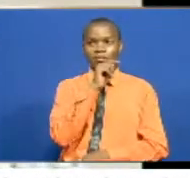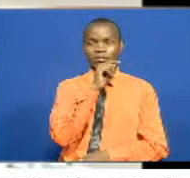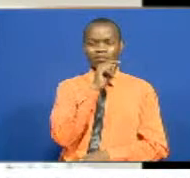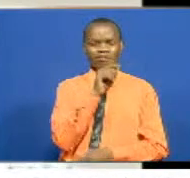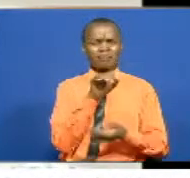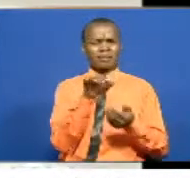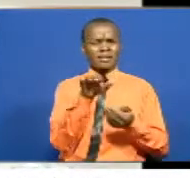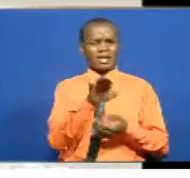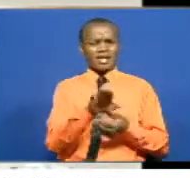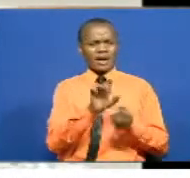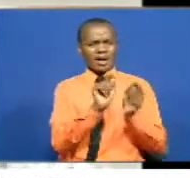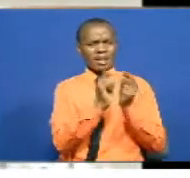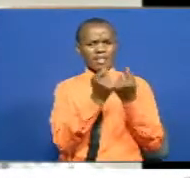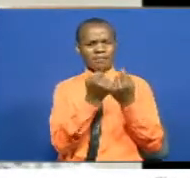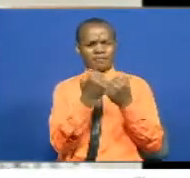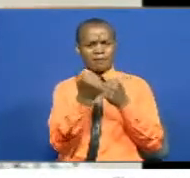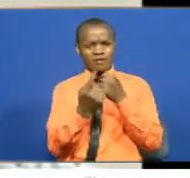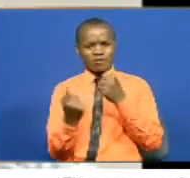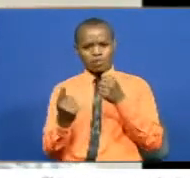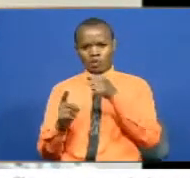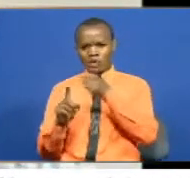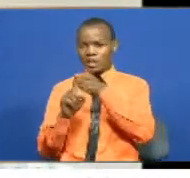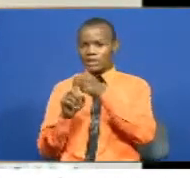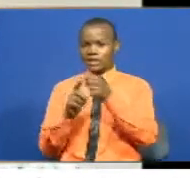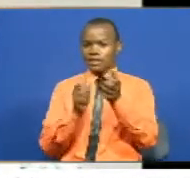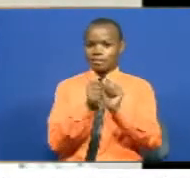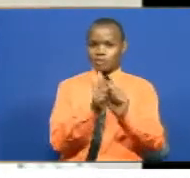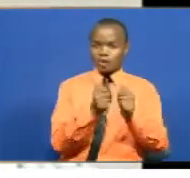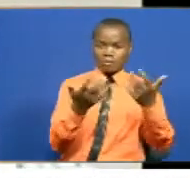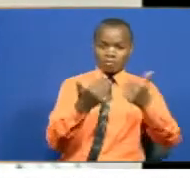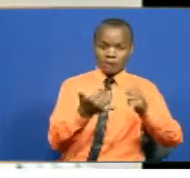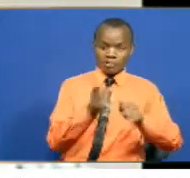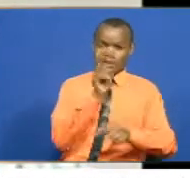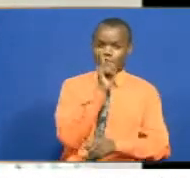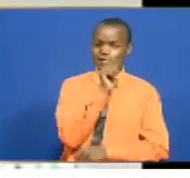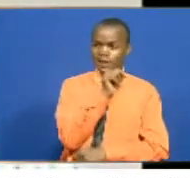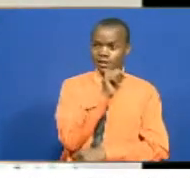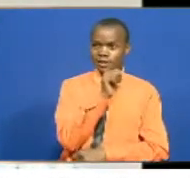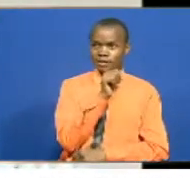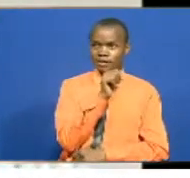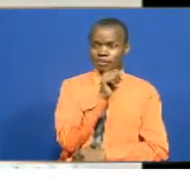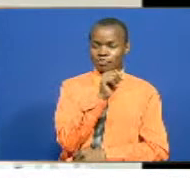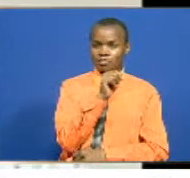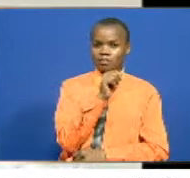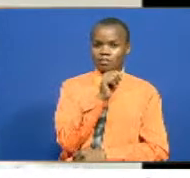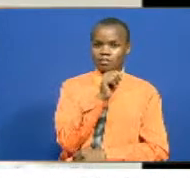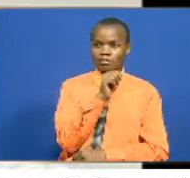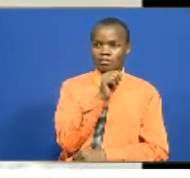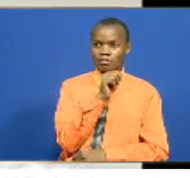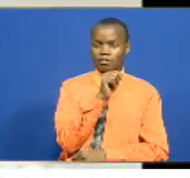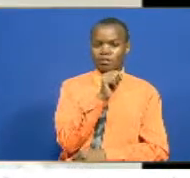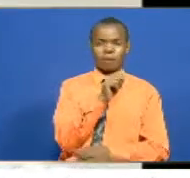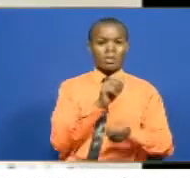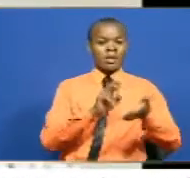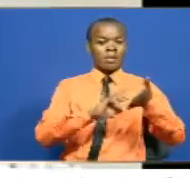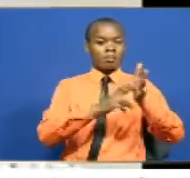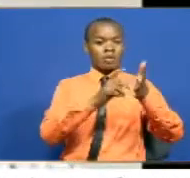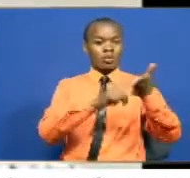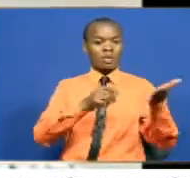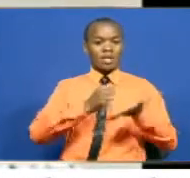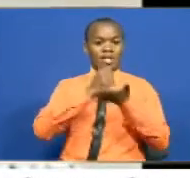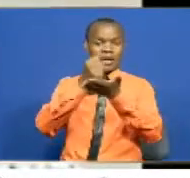around 5 and 6 games played. I think this can help us to